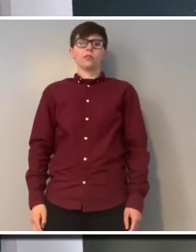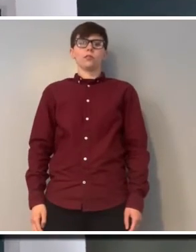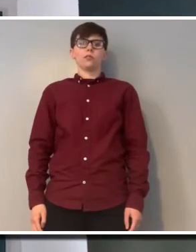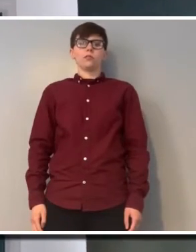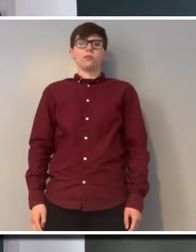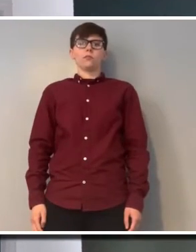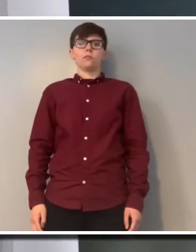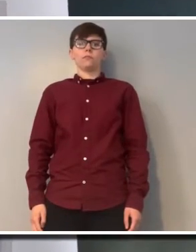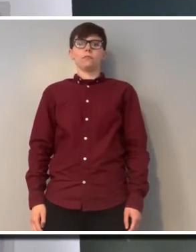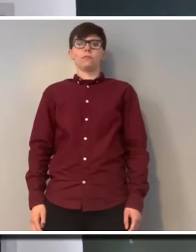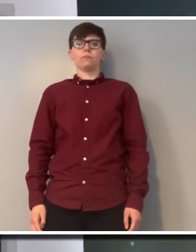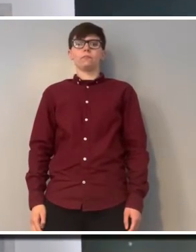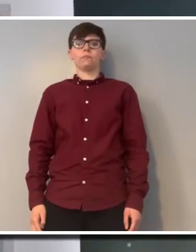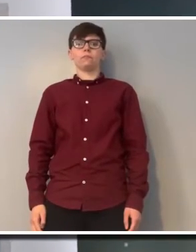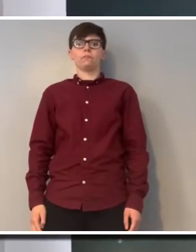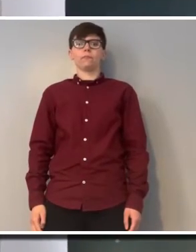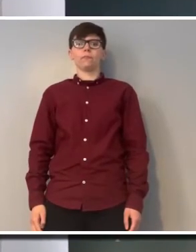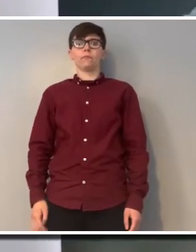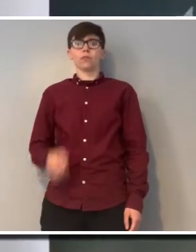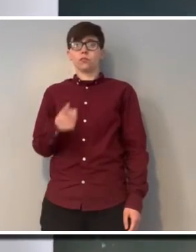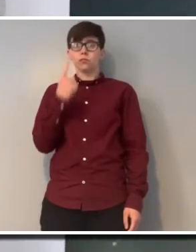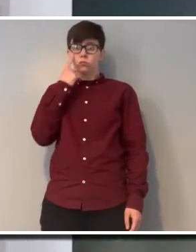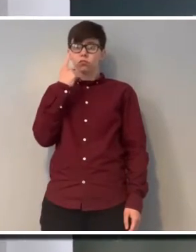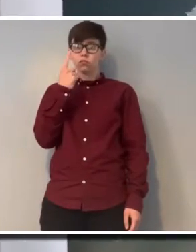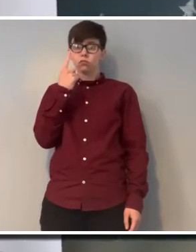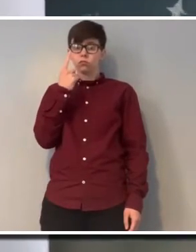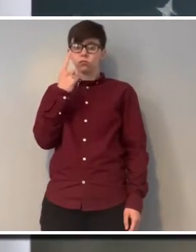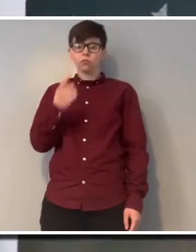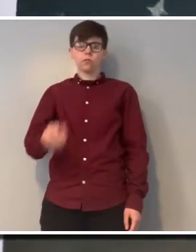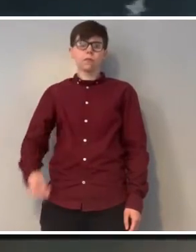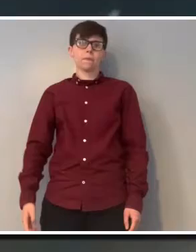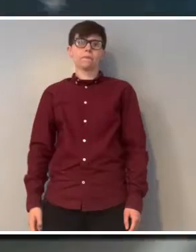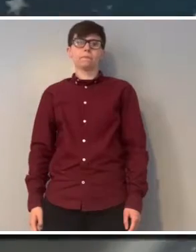Feeling strong and good as new.